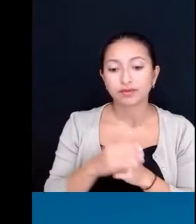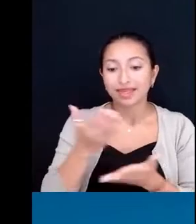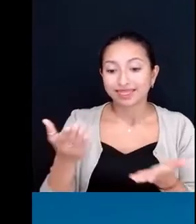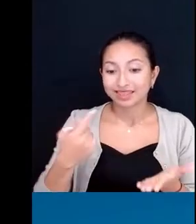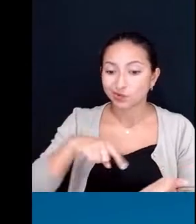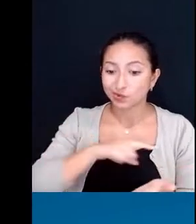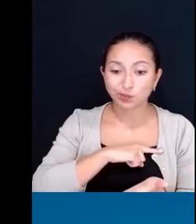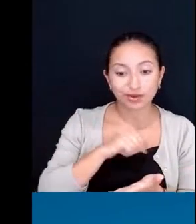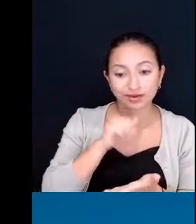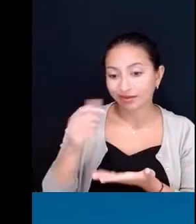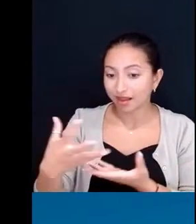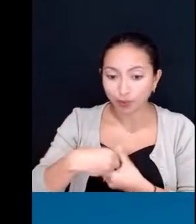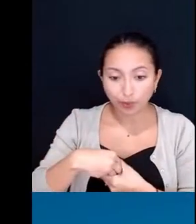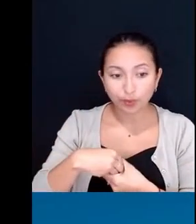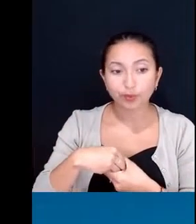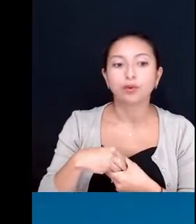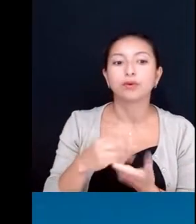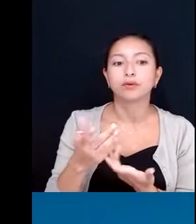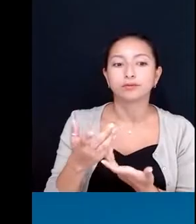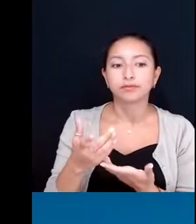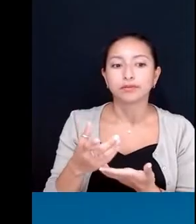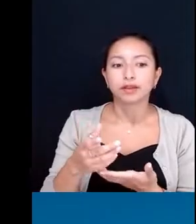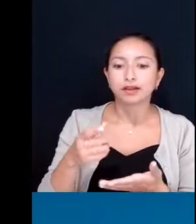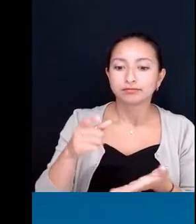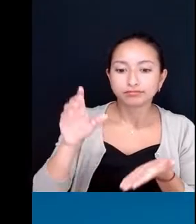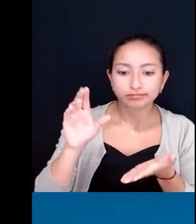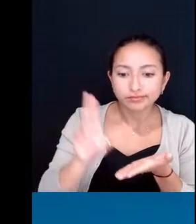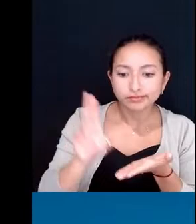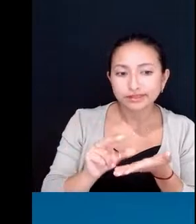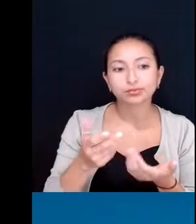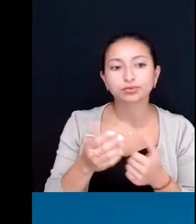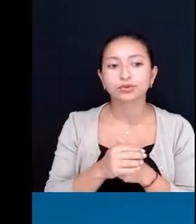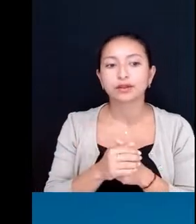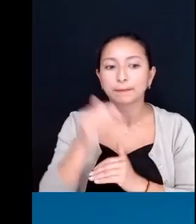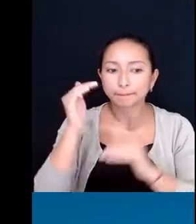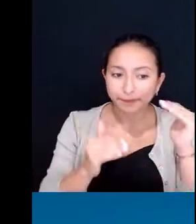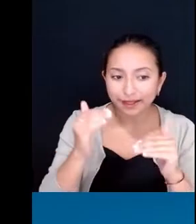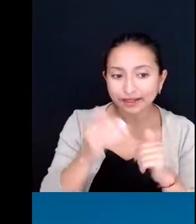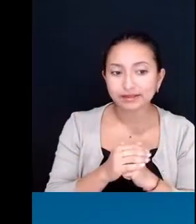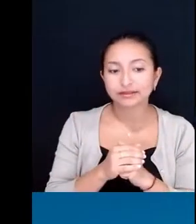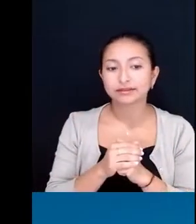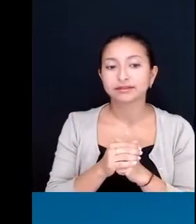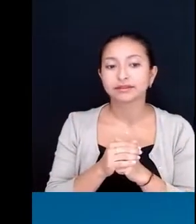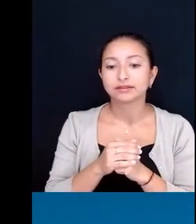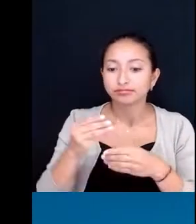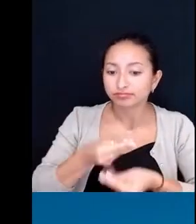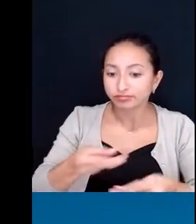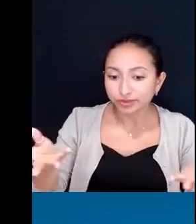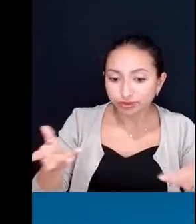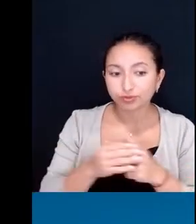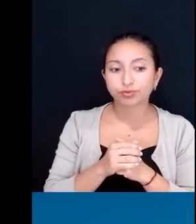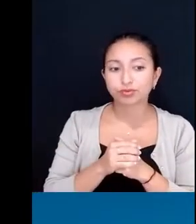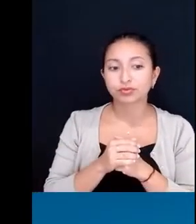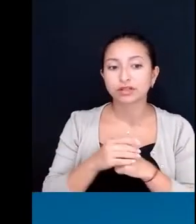balances, contributions, and distributions, what we count in ABLE account balances and distributions, suspensions of